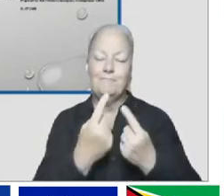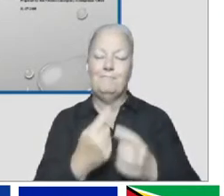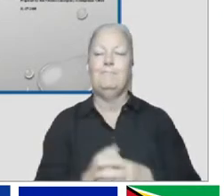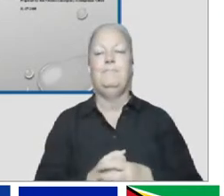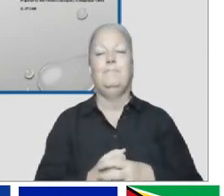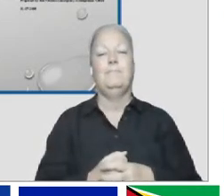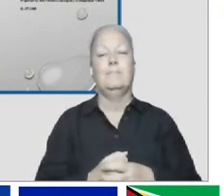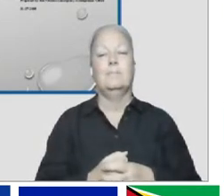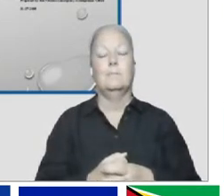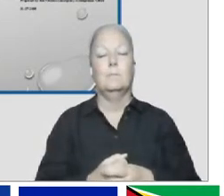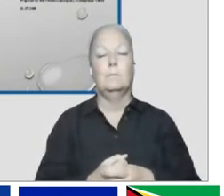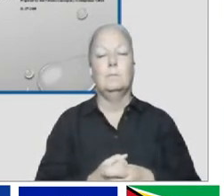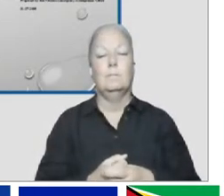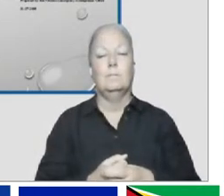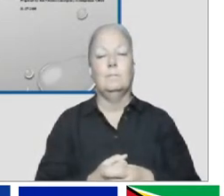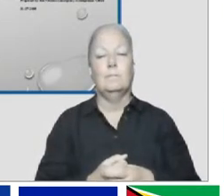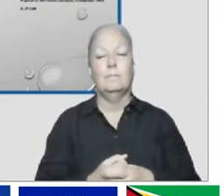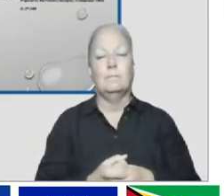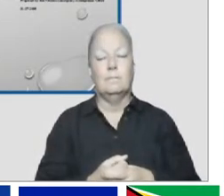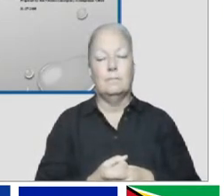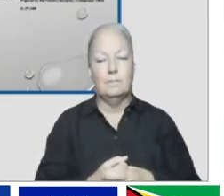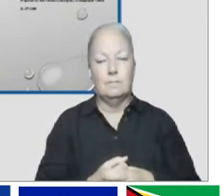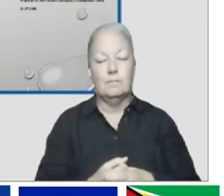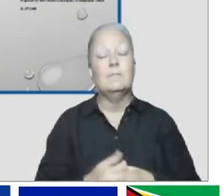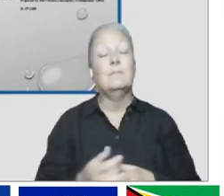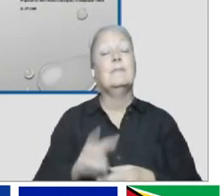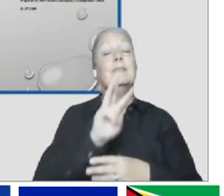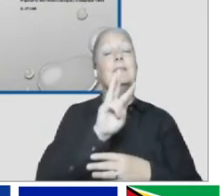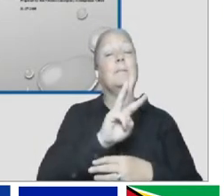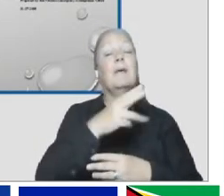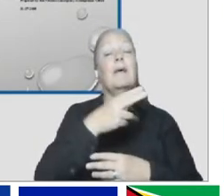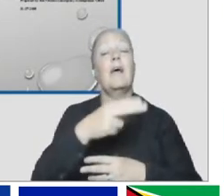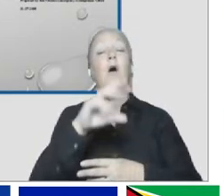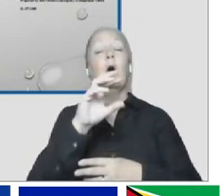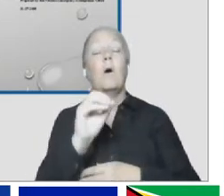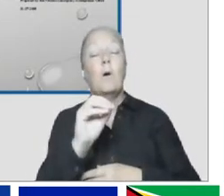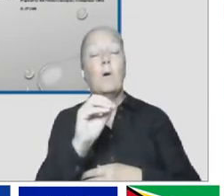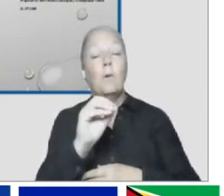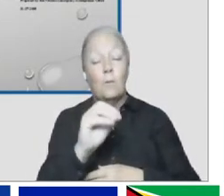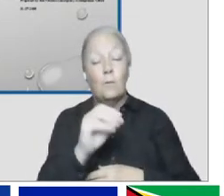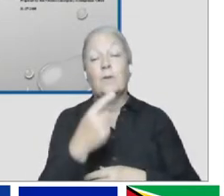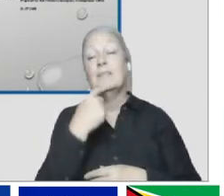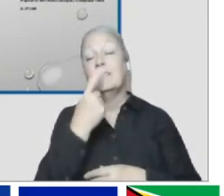By the time the WHO declared SARS-CoV a pandemic in